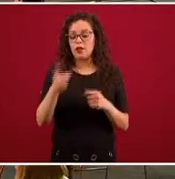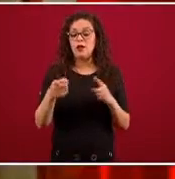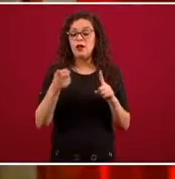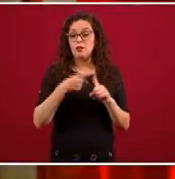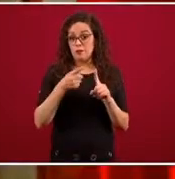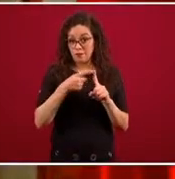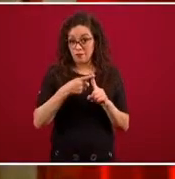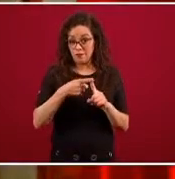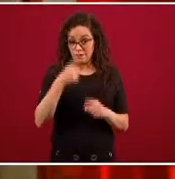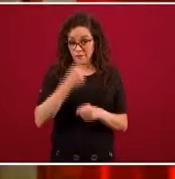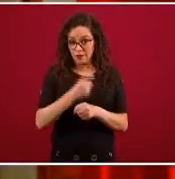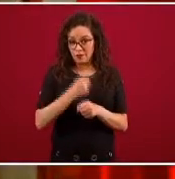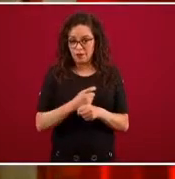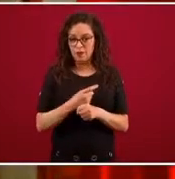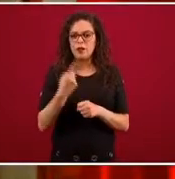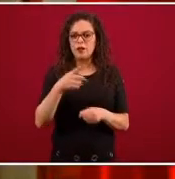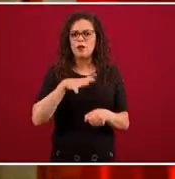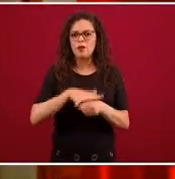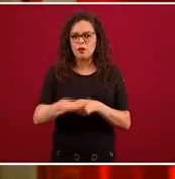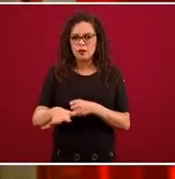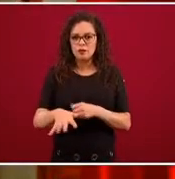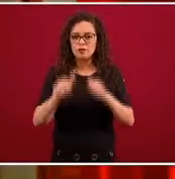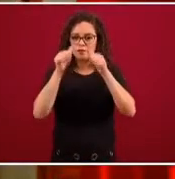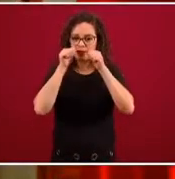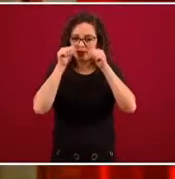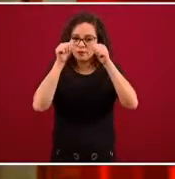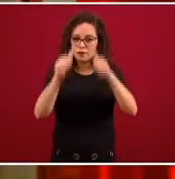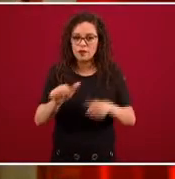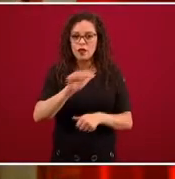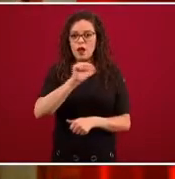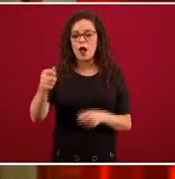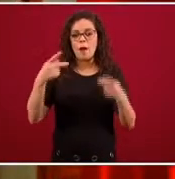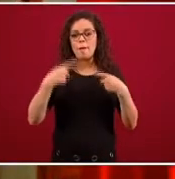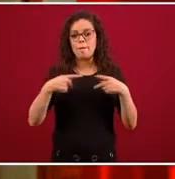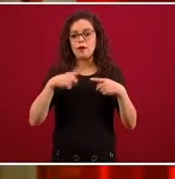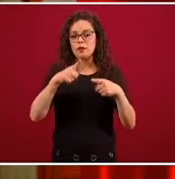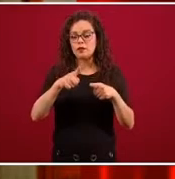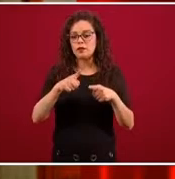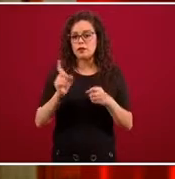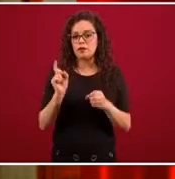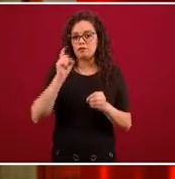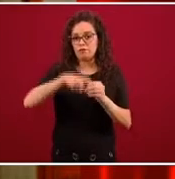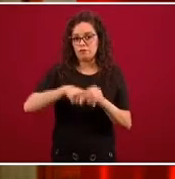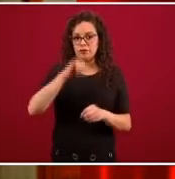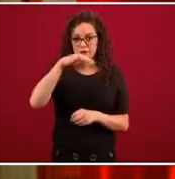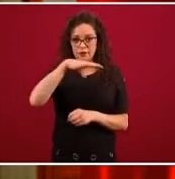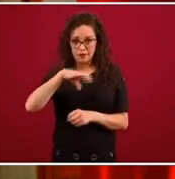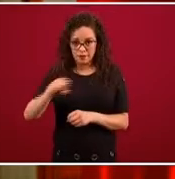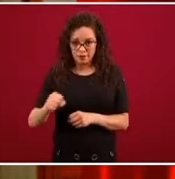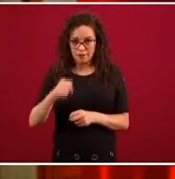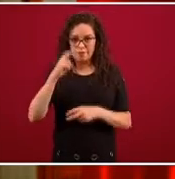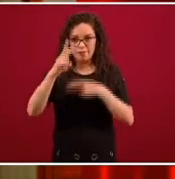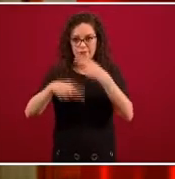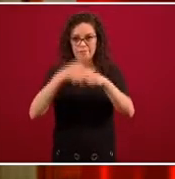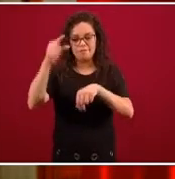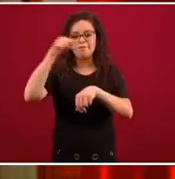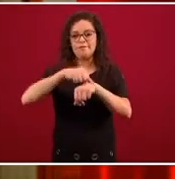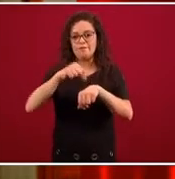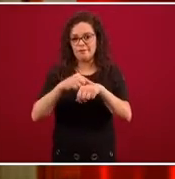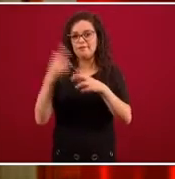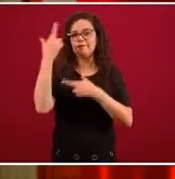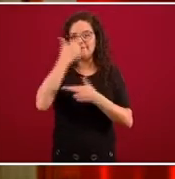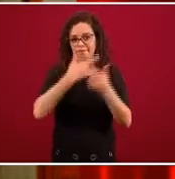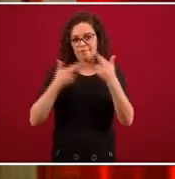first, of course, is for people to get service who have EAMS Social Security.